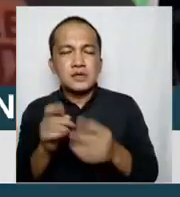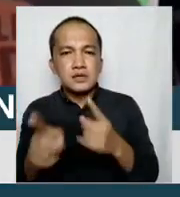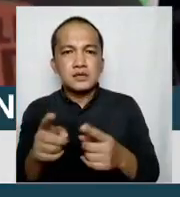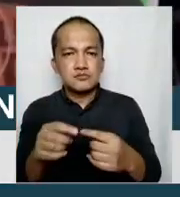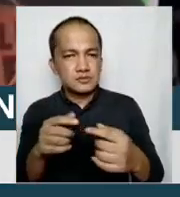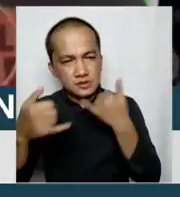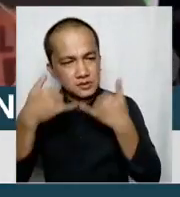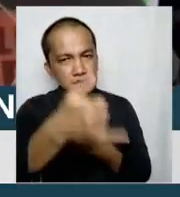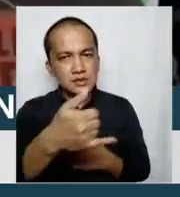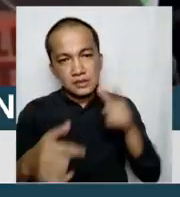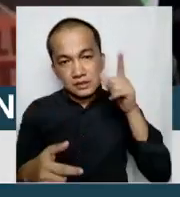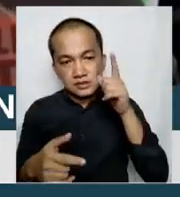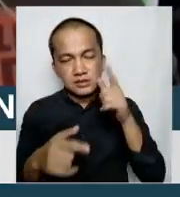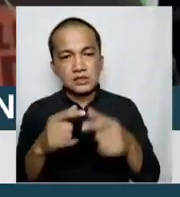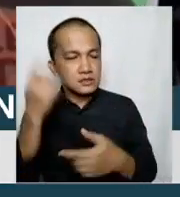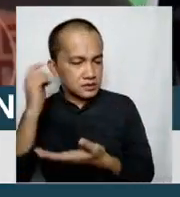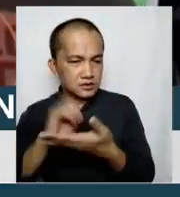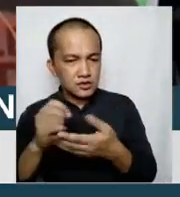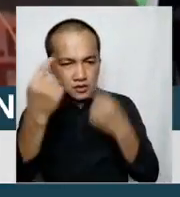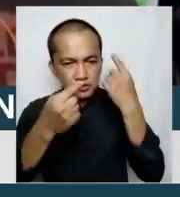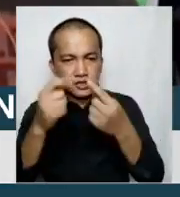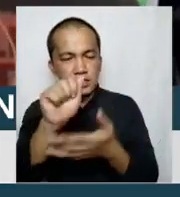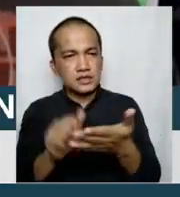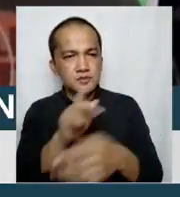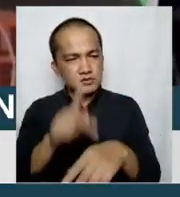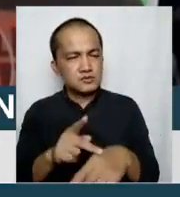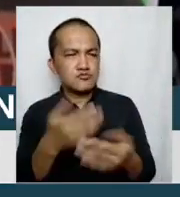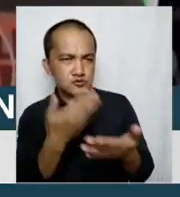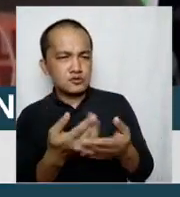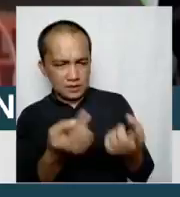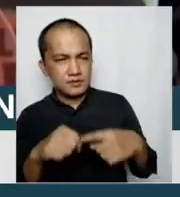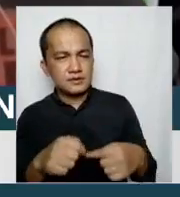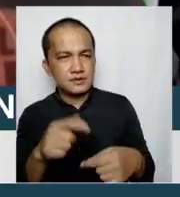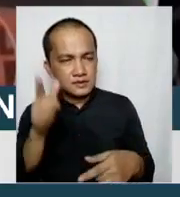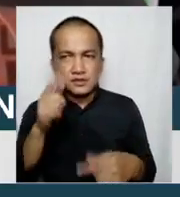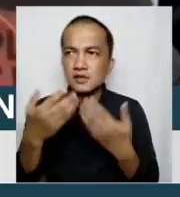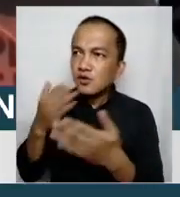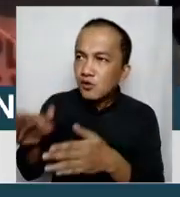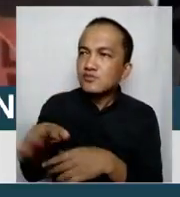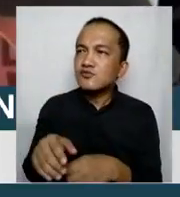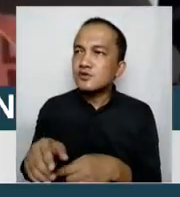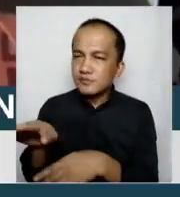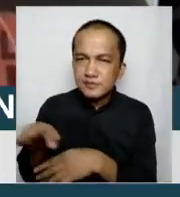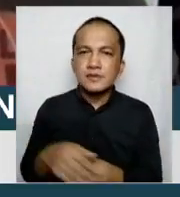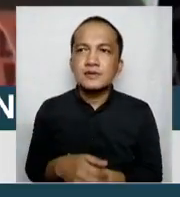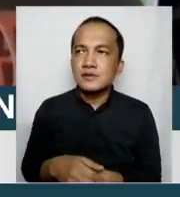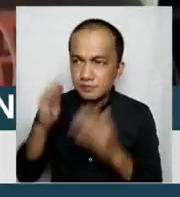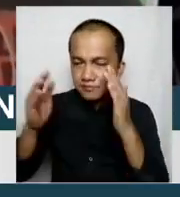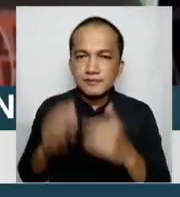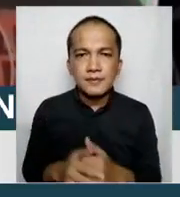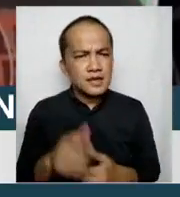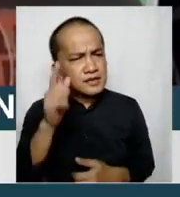the Secretary General of the Concerned Artists of the Philippines. Good to have you, Lisa. Hello, good afternoon, ma'am. Hi, Ms. Lisa, yes.